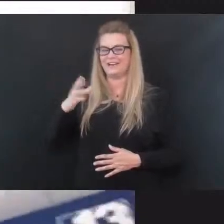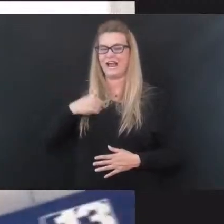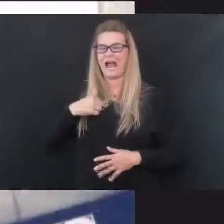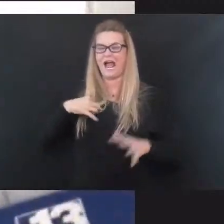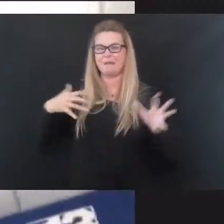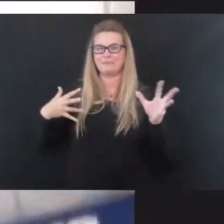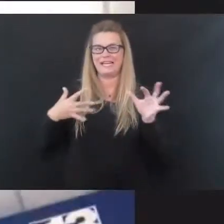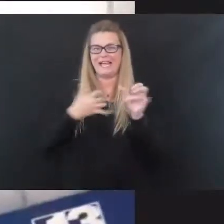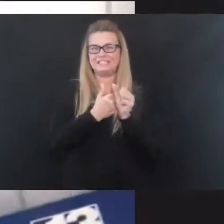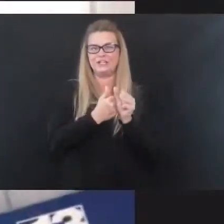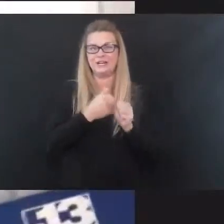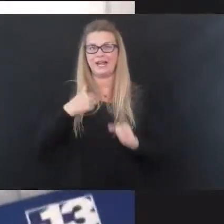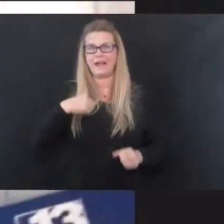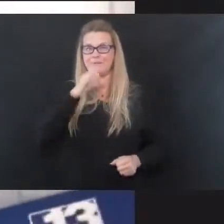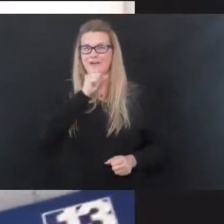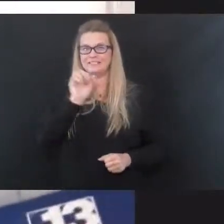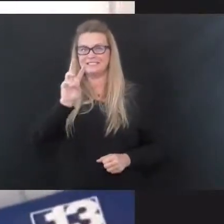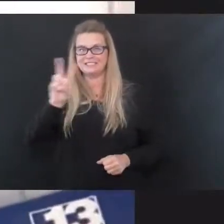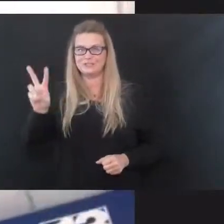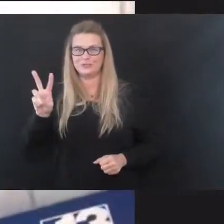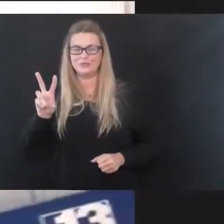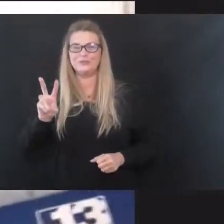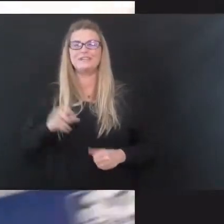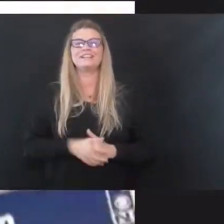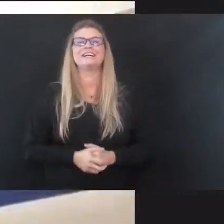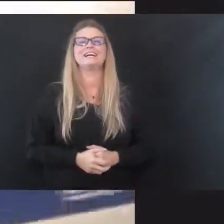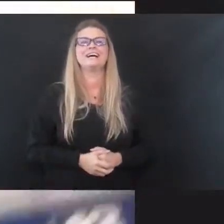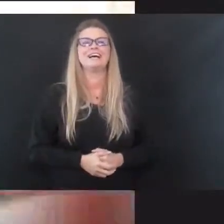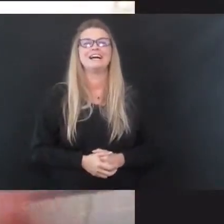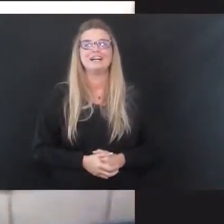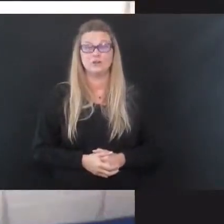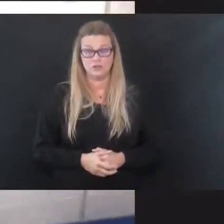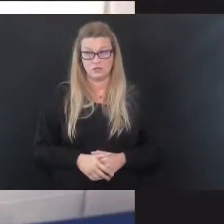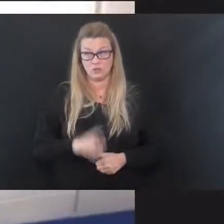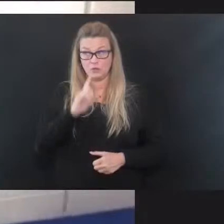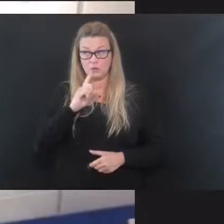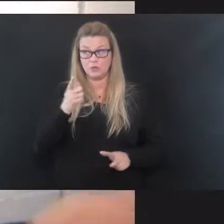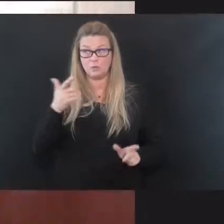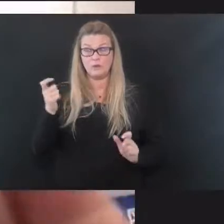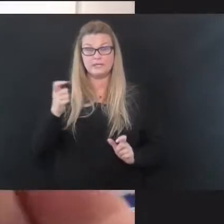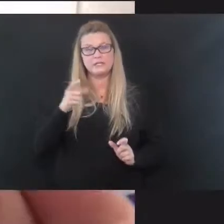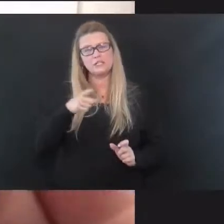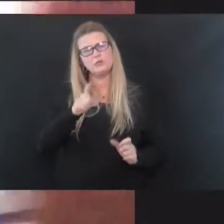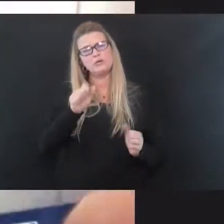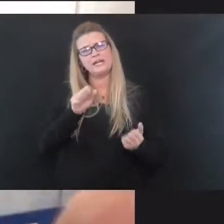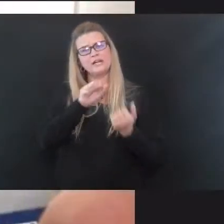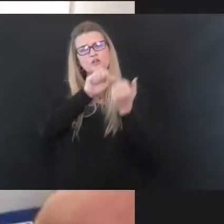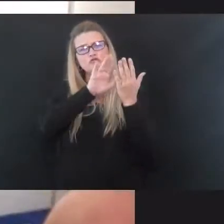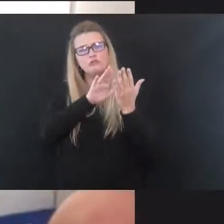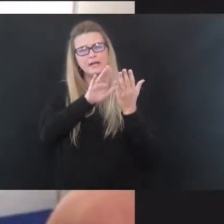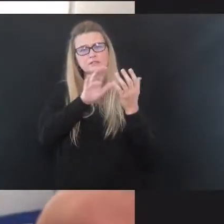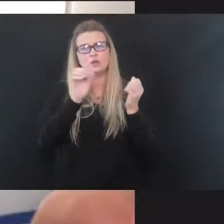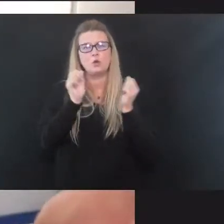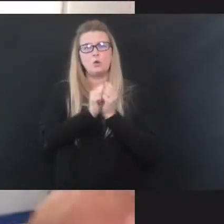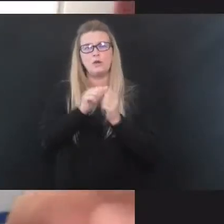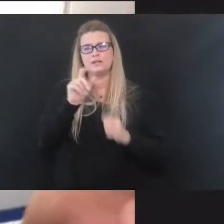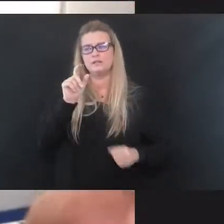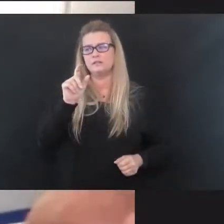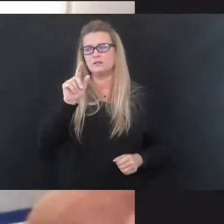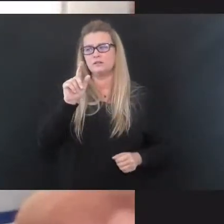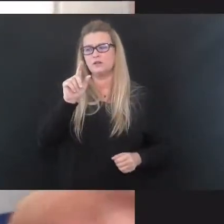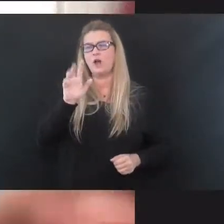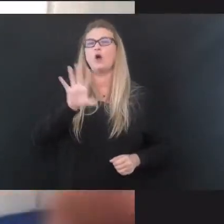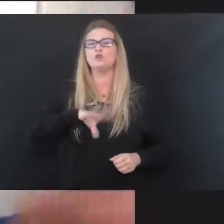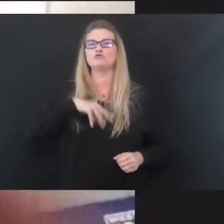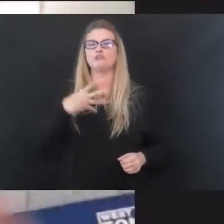up to you. I'll be 62 in 3 weeks, so God bless you. Real quick, Governor, if you could address what you plan to do with the transgender student-athlete bill